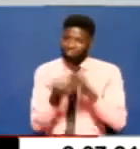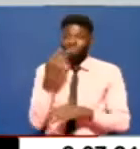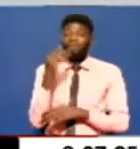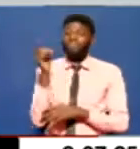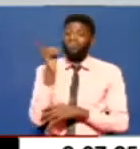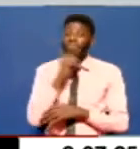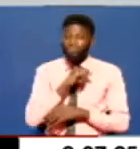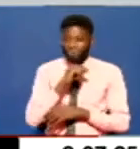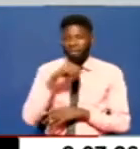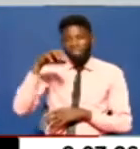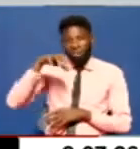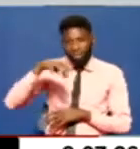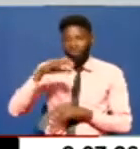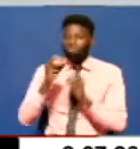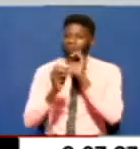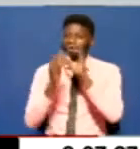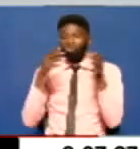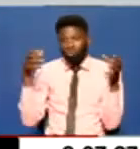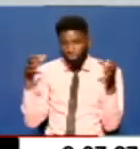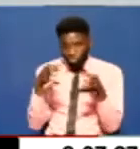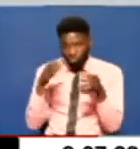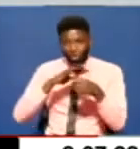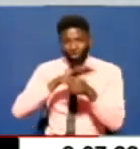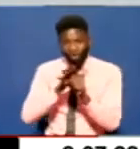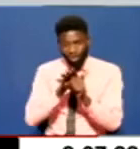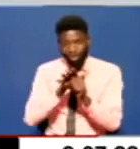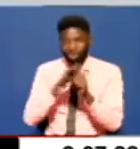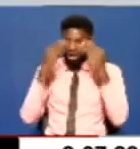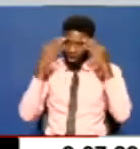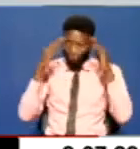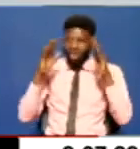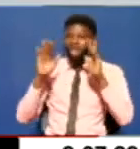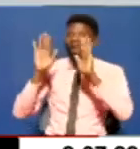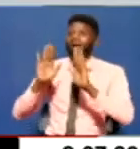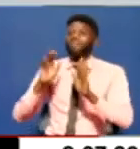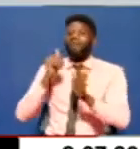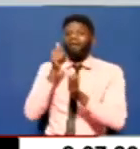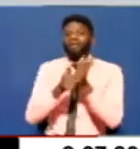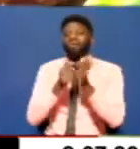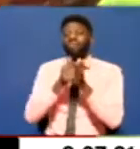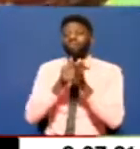COVID-19 Vaccination Awareness Campaign at Railways Bus Station in Nairobi.